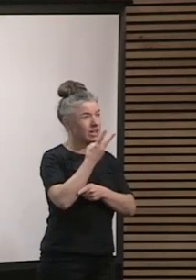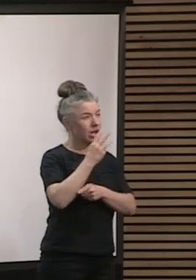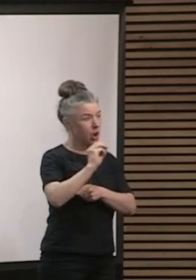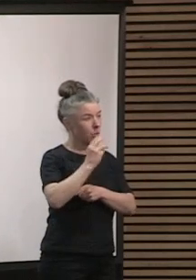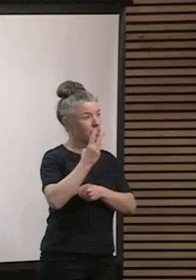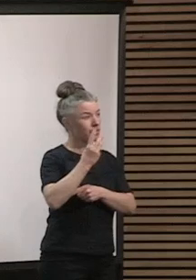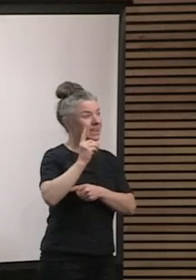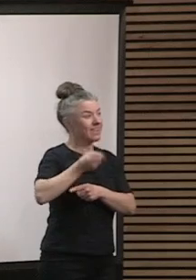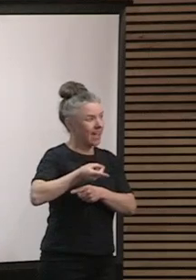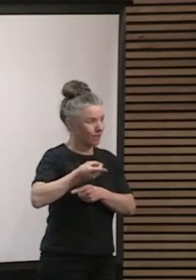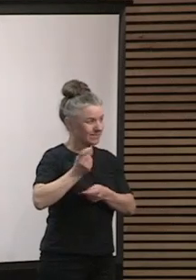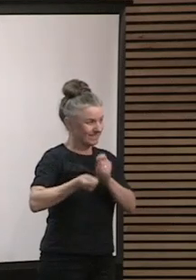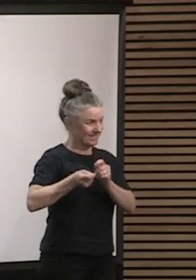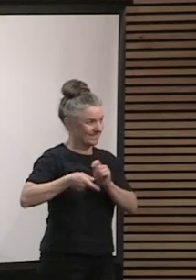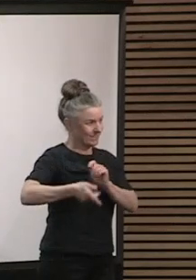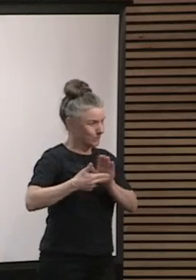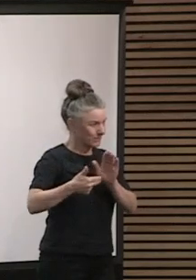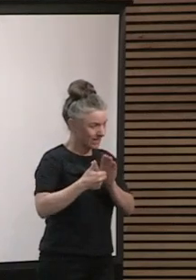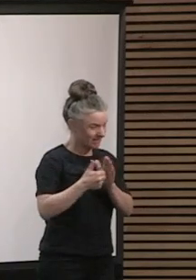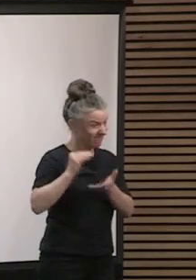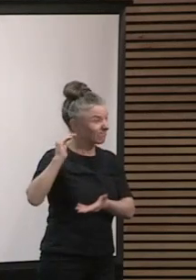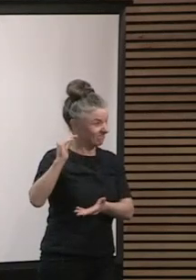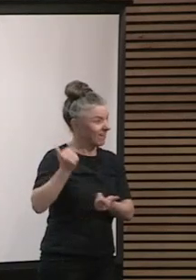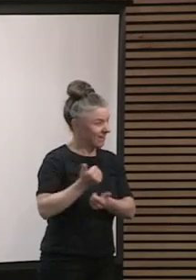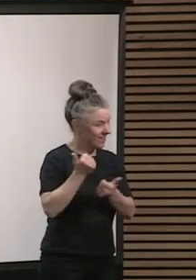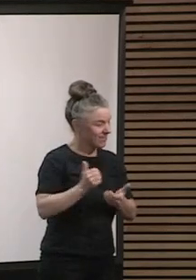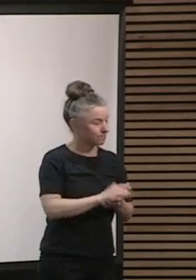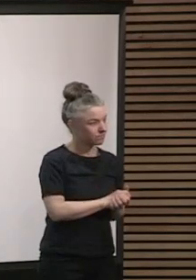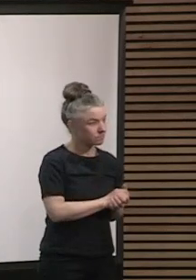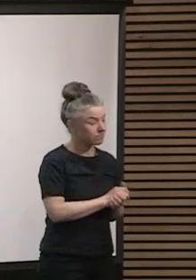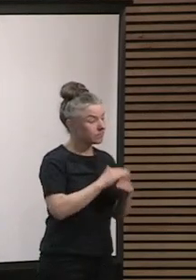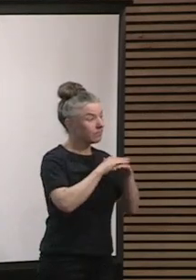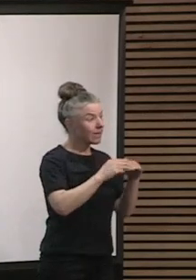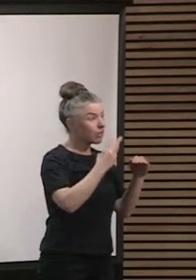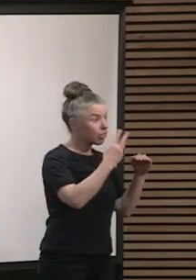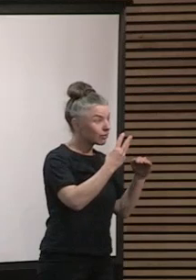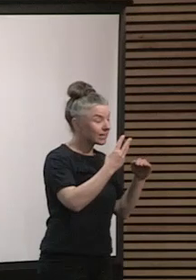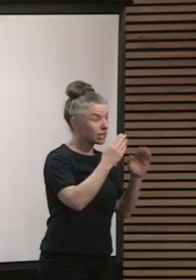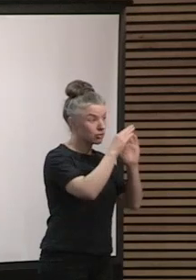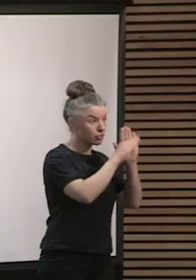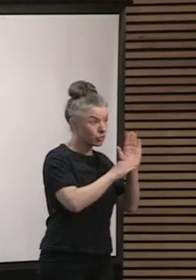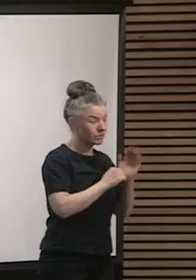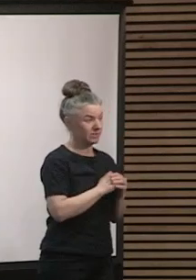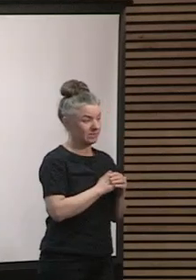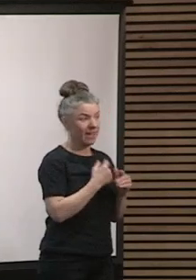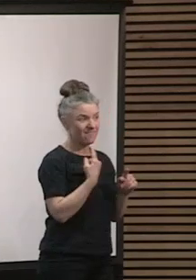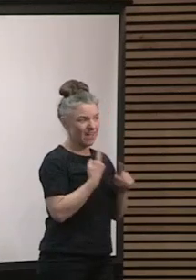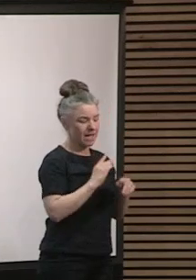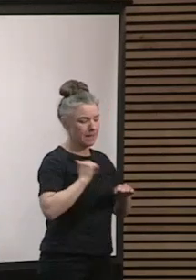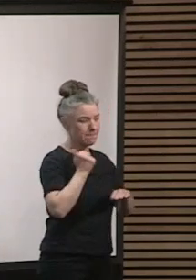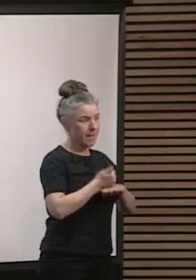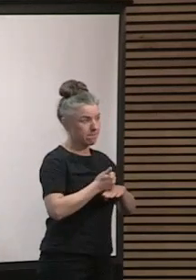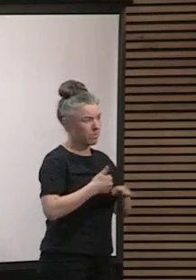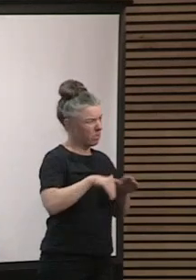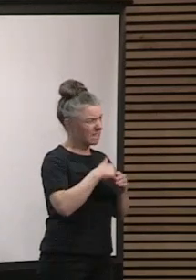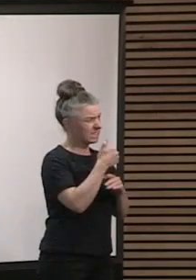303,000 tests currently in New Zealand. The level 3 restrictions and the speed in which they were implemented will